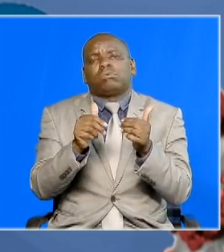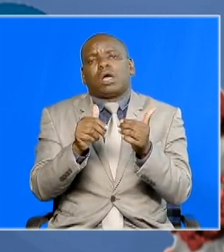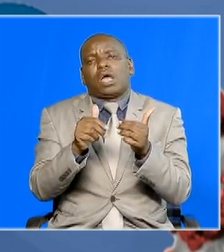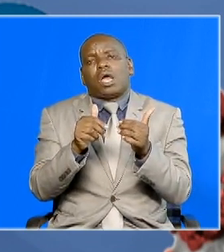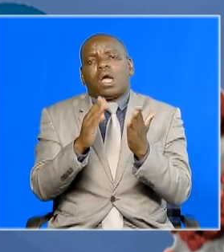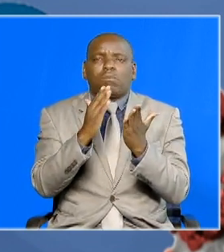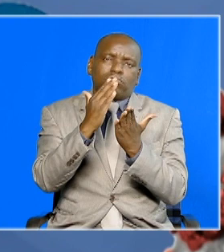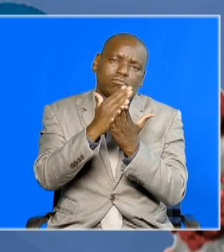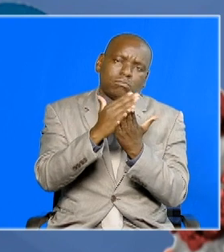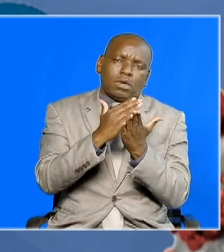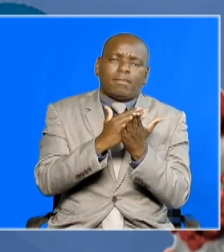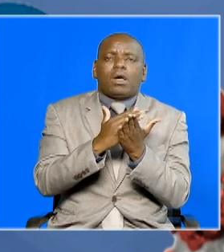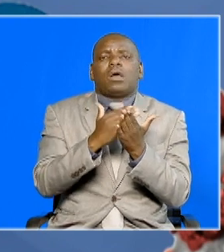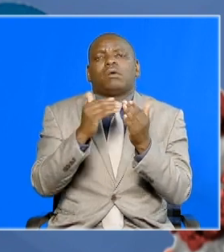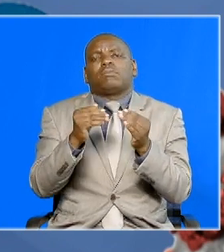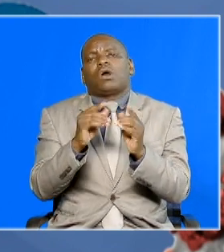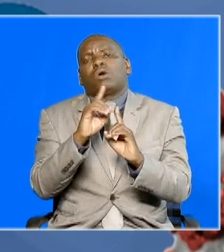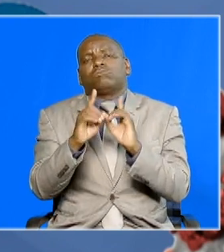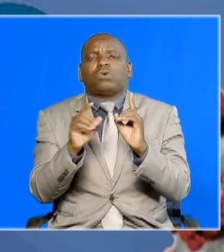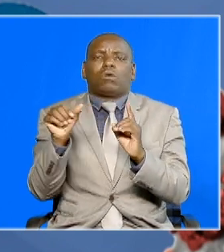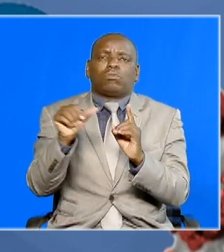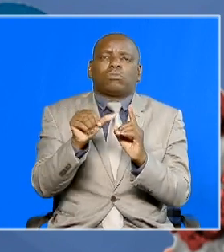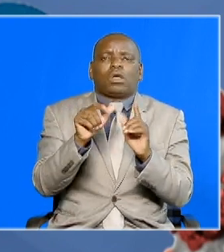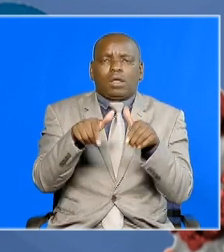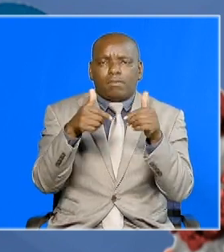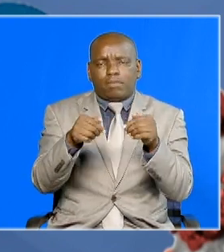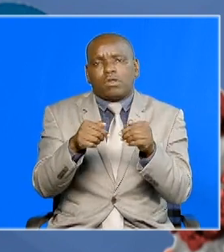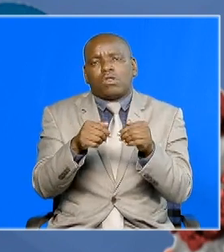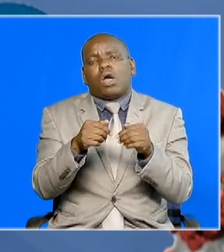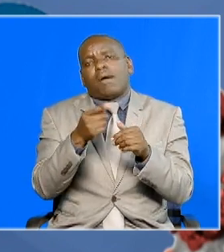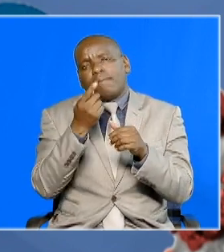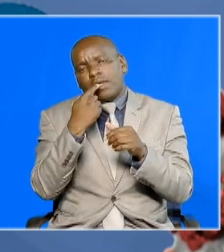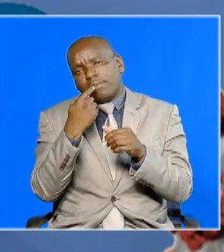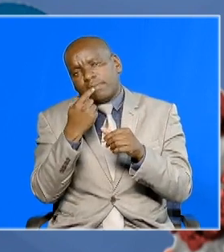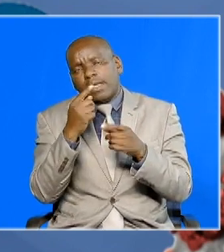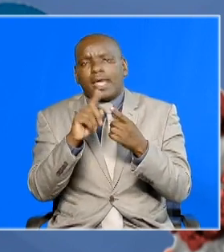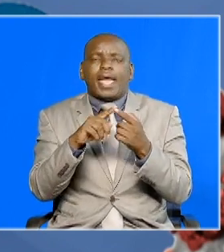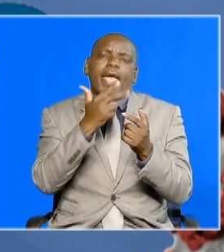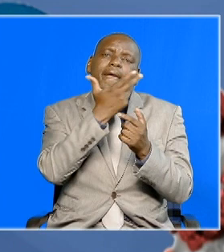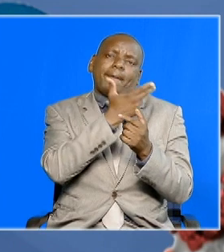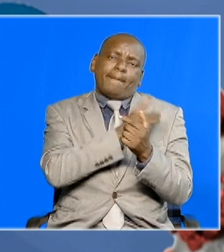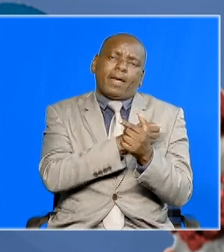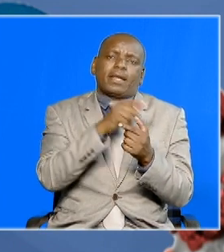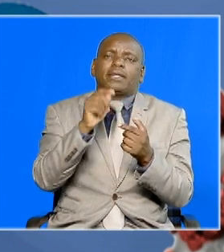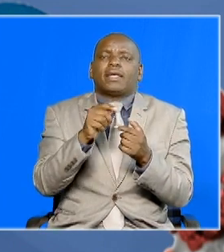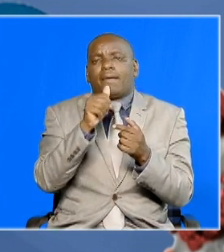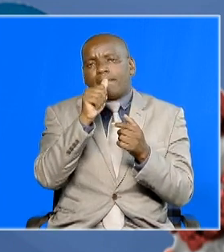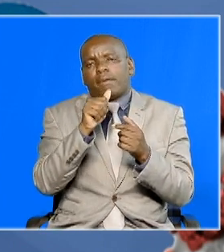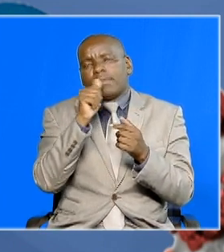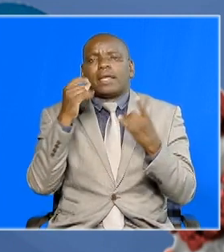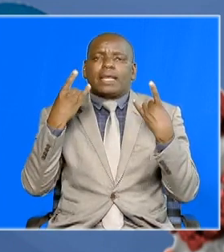mechanism to facilitate the availability and use of medicines, including vaccines, during public